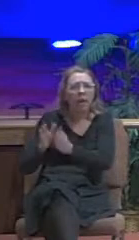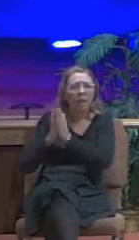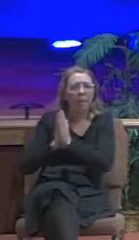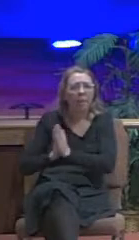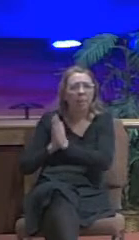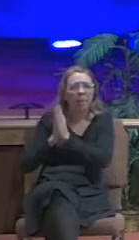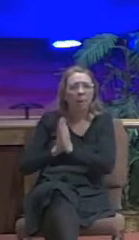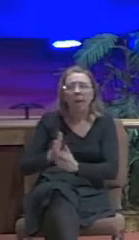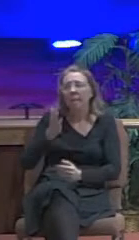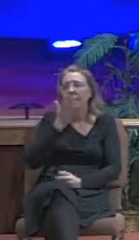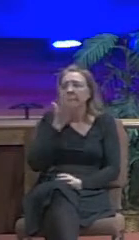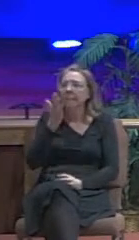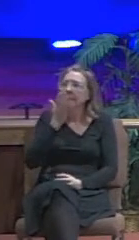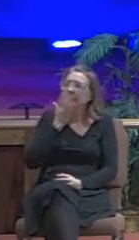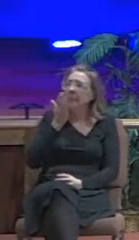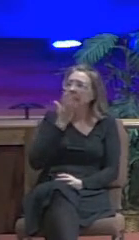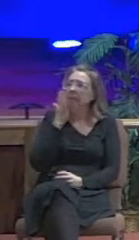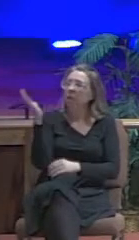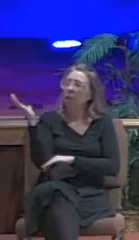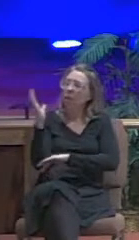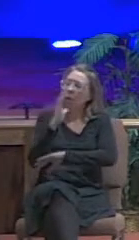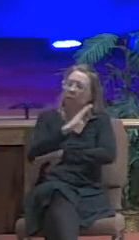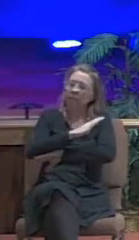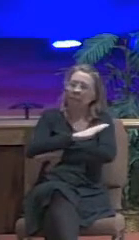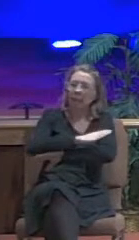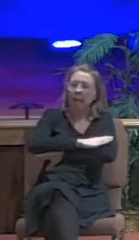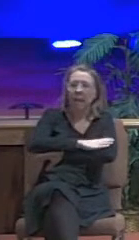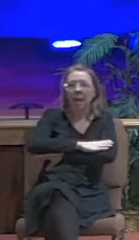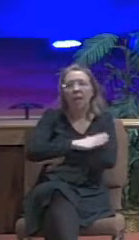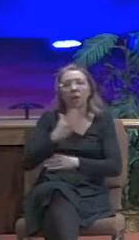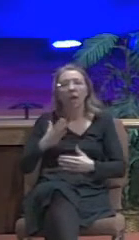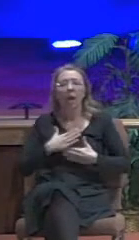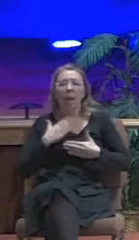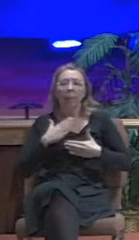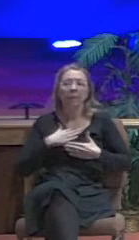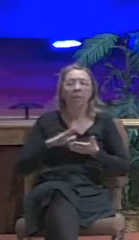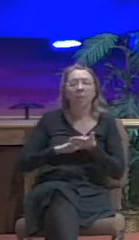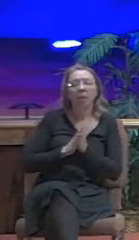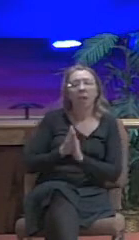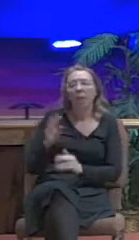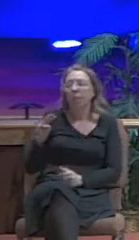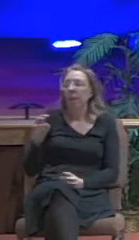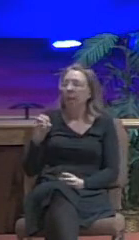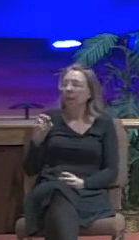race courses, and I just become a monk. I'm so jealous.